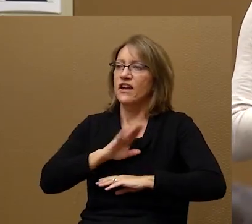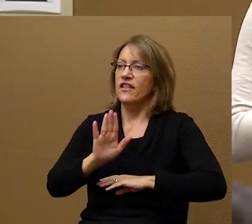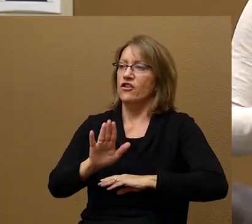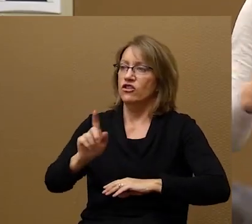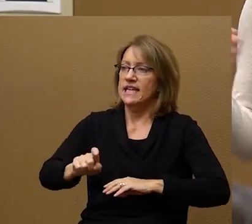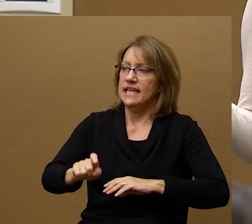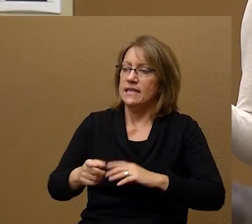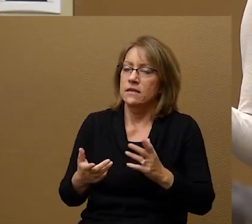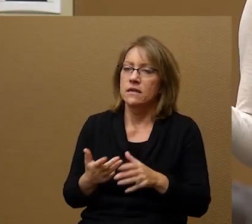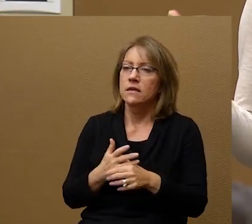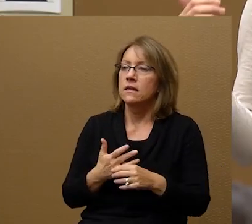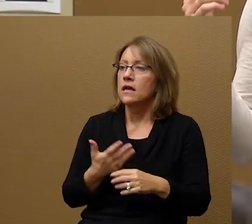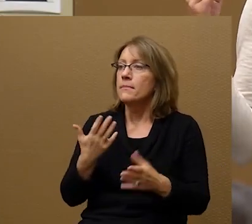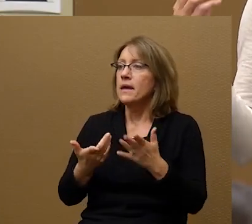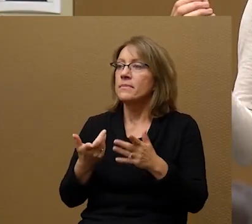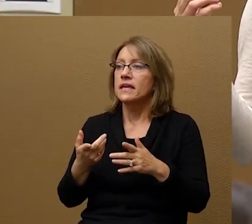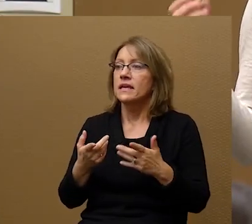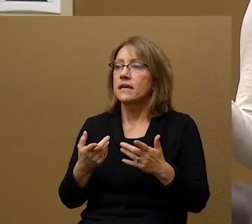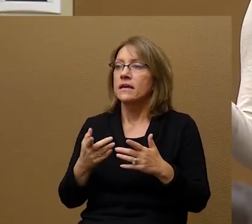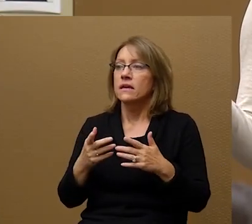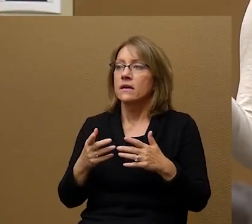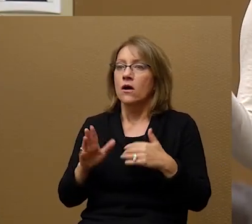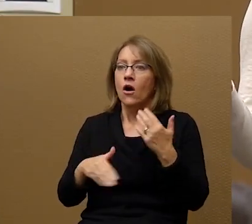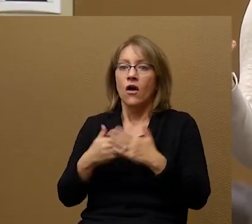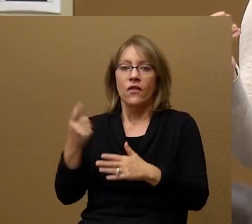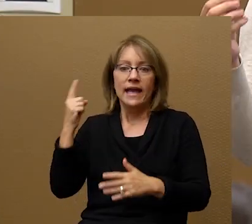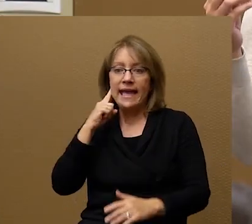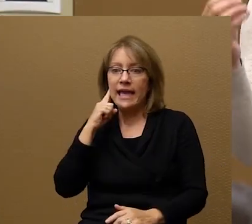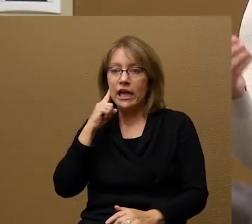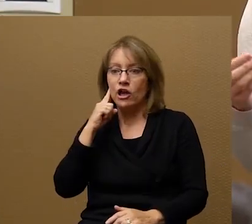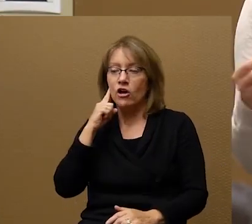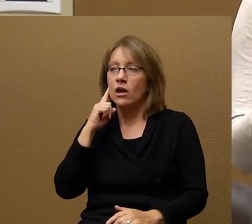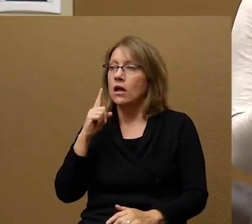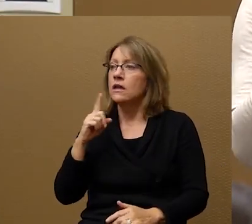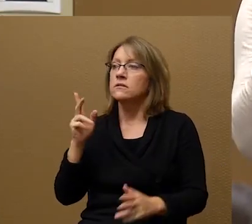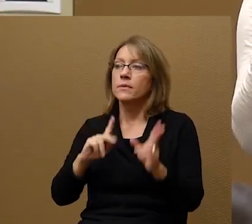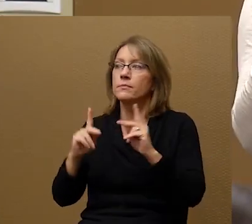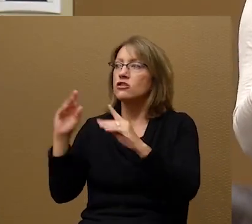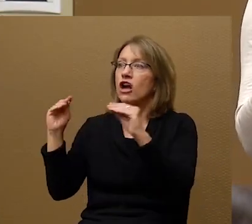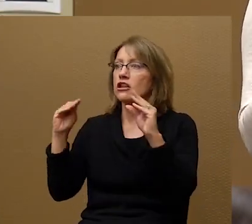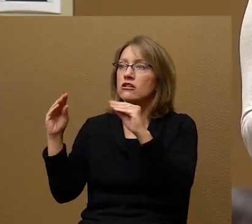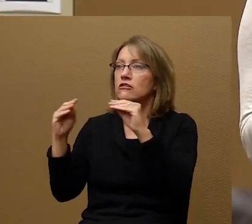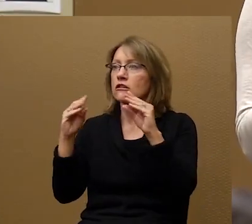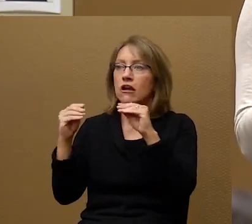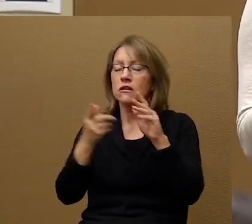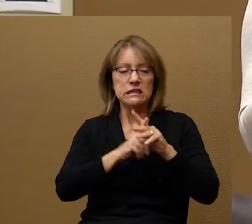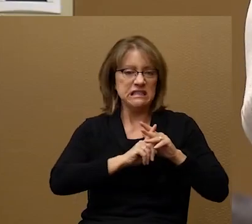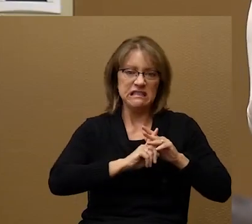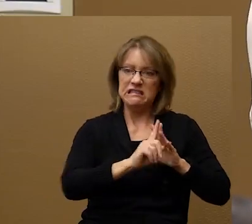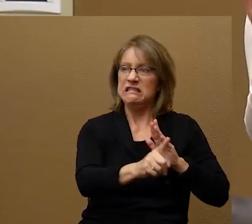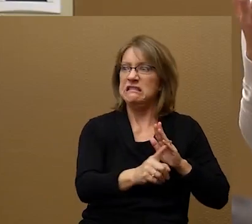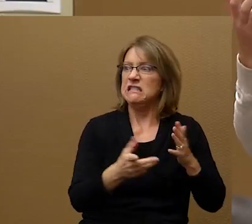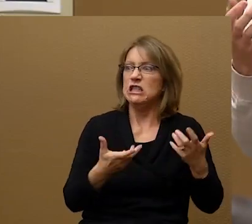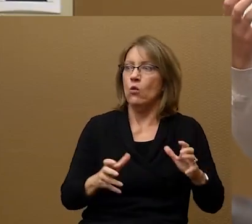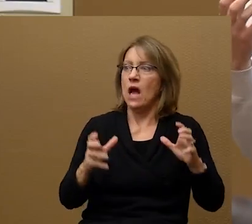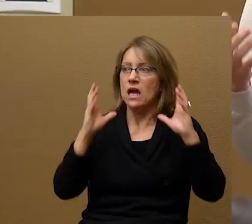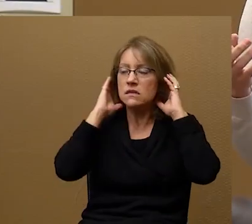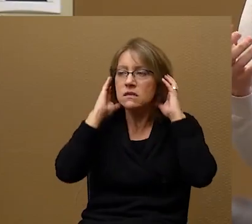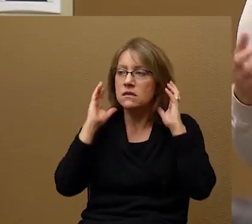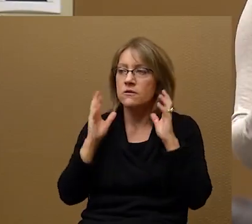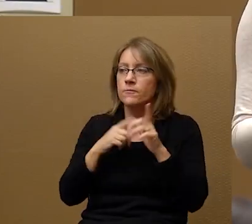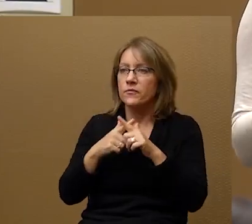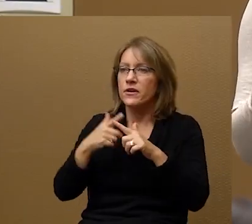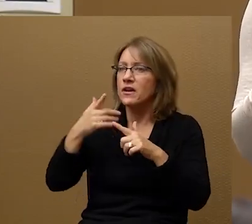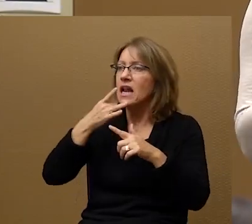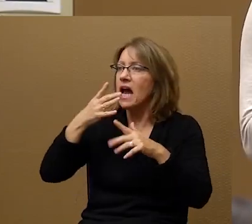they might escape a room because all they hear are people chattering, or all they hear or all they see are